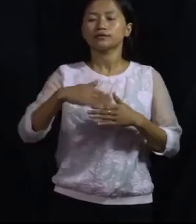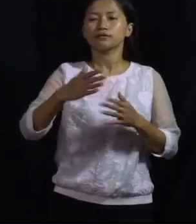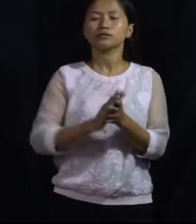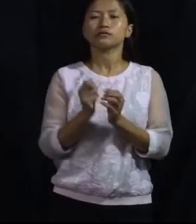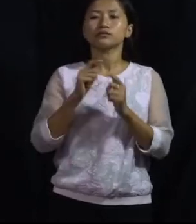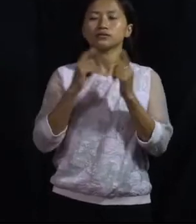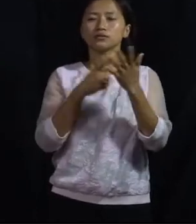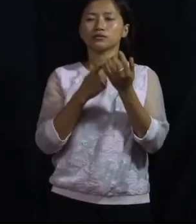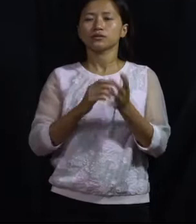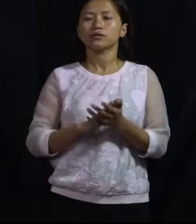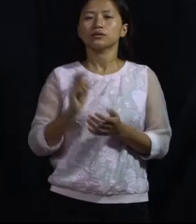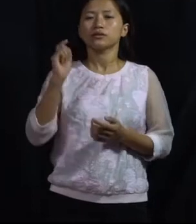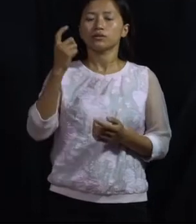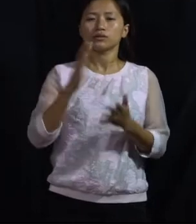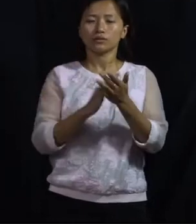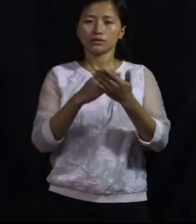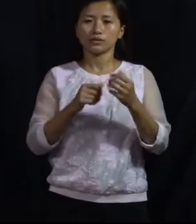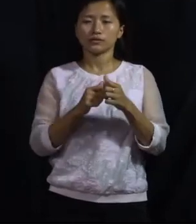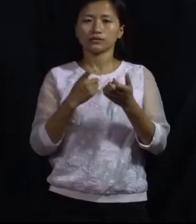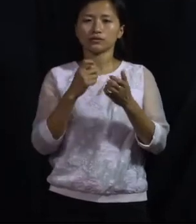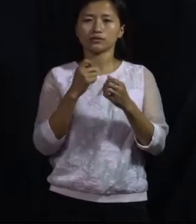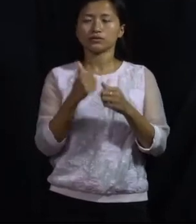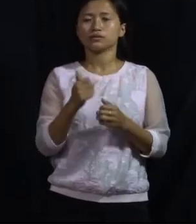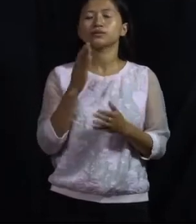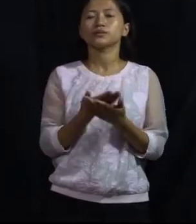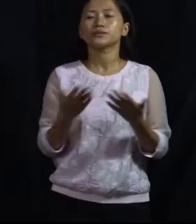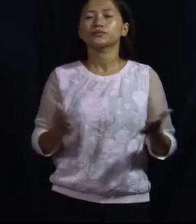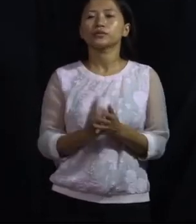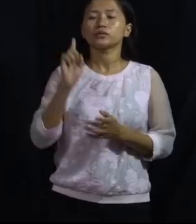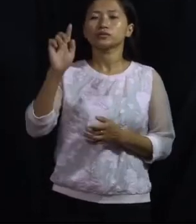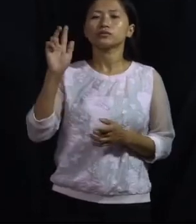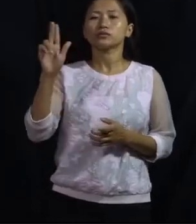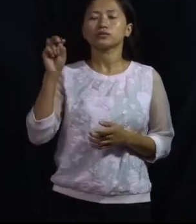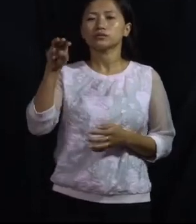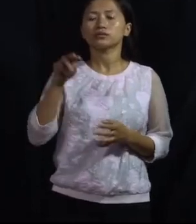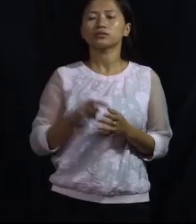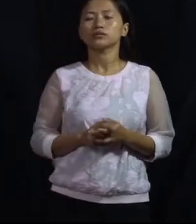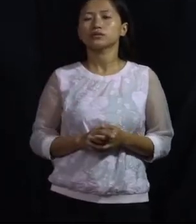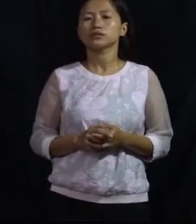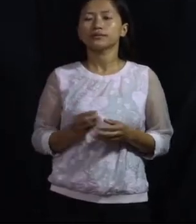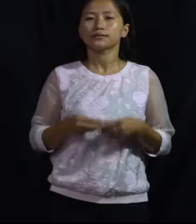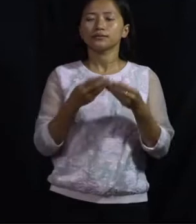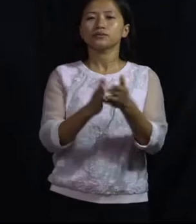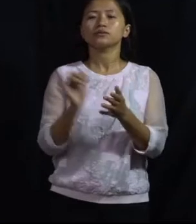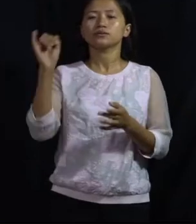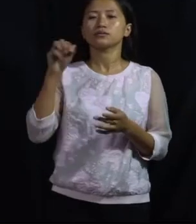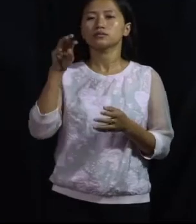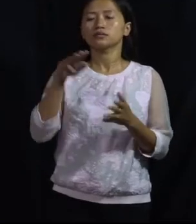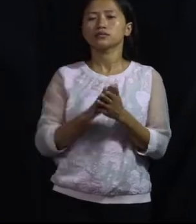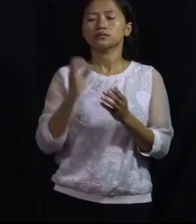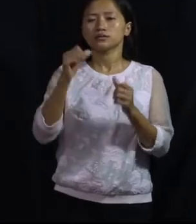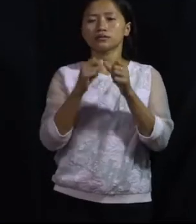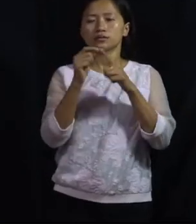purchase 1/4 of the goodwill for rupees 1,800 and provide rupees 6,000 as